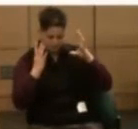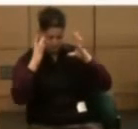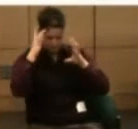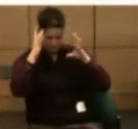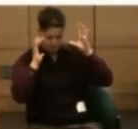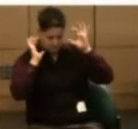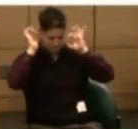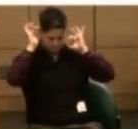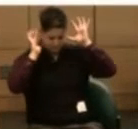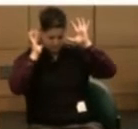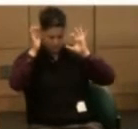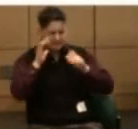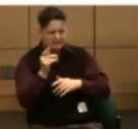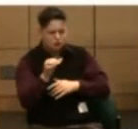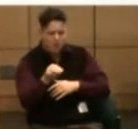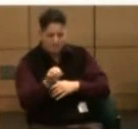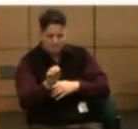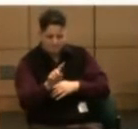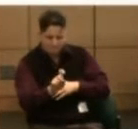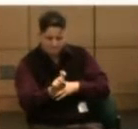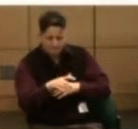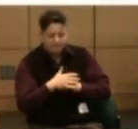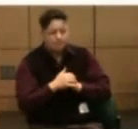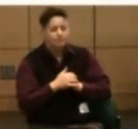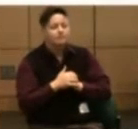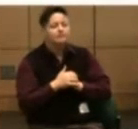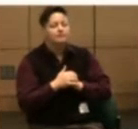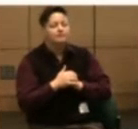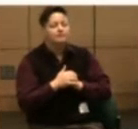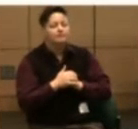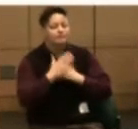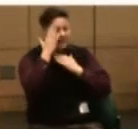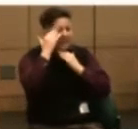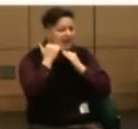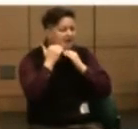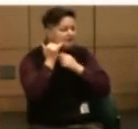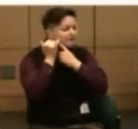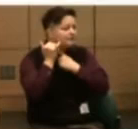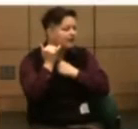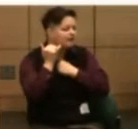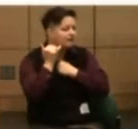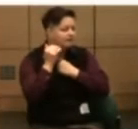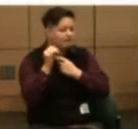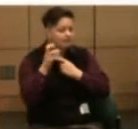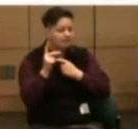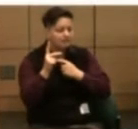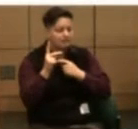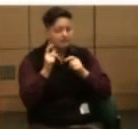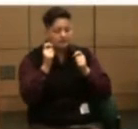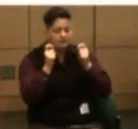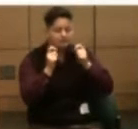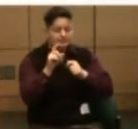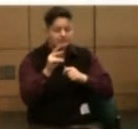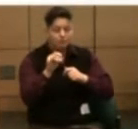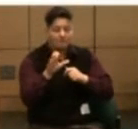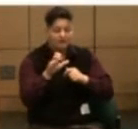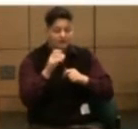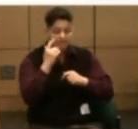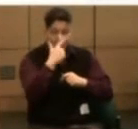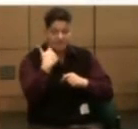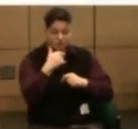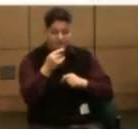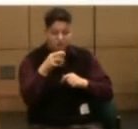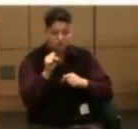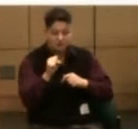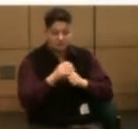you in. There might be a syndrome. Especially the head neck exam is important. Are there any dysmorphic facial features that can clue off that maybe this